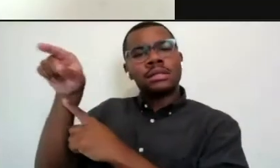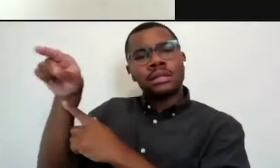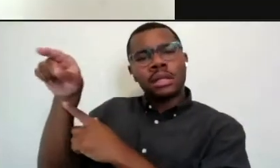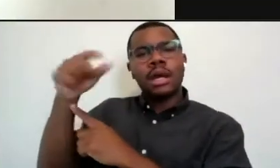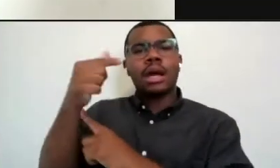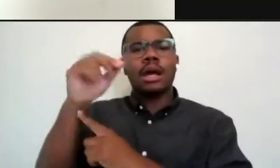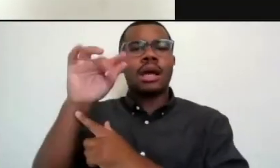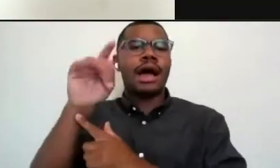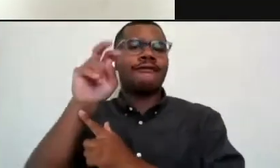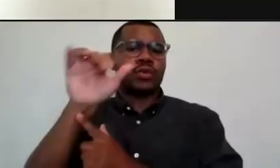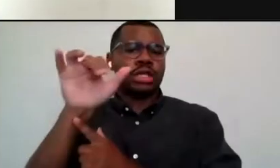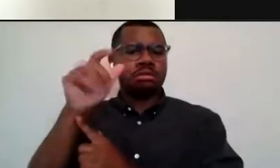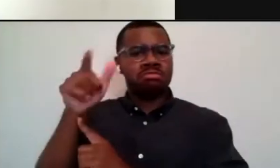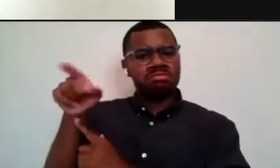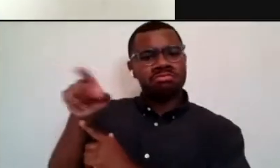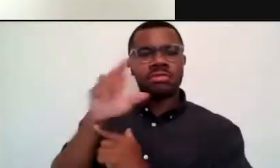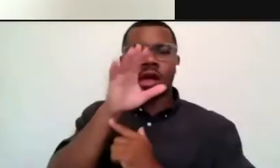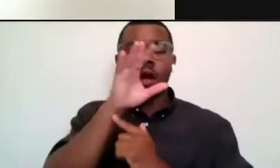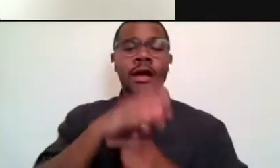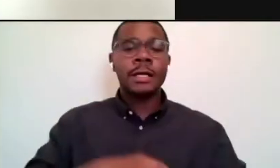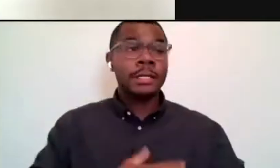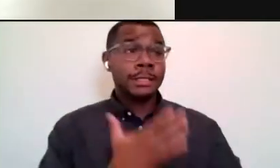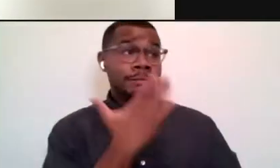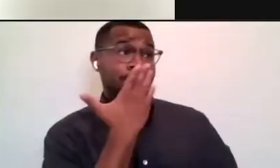Thank you, Todd, for that